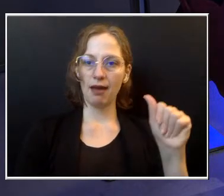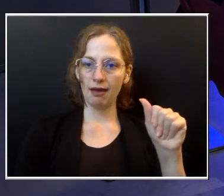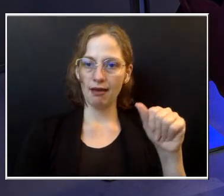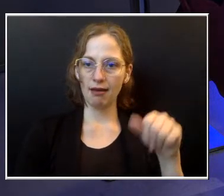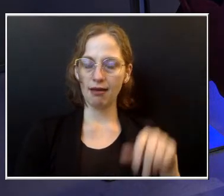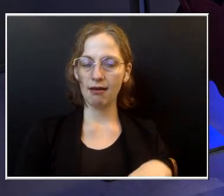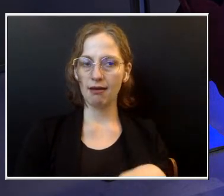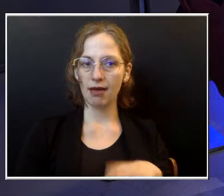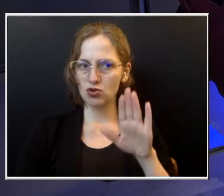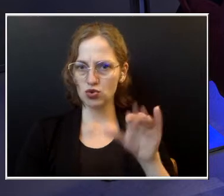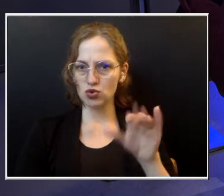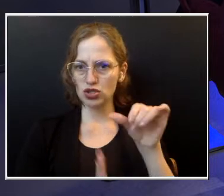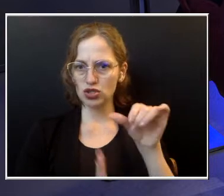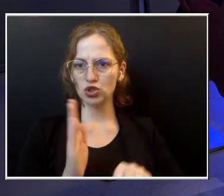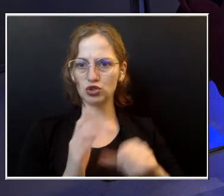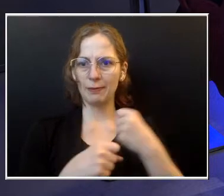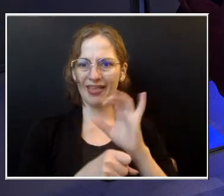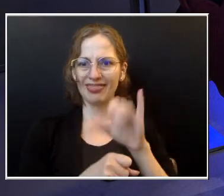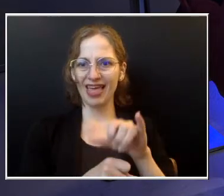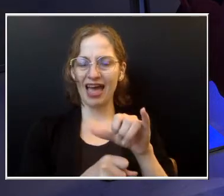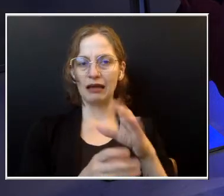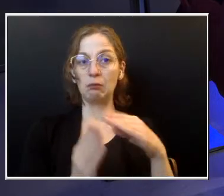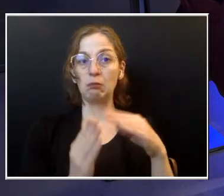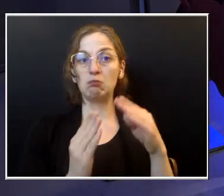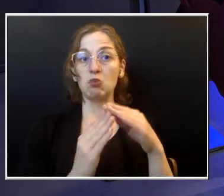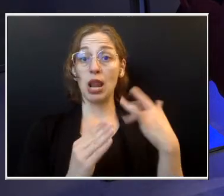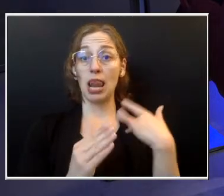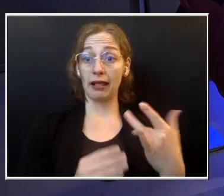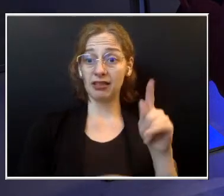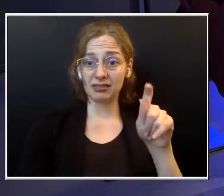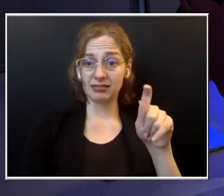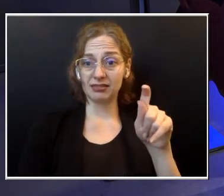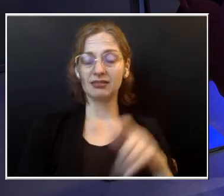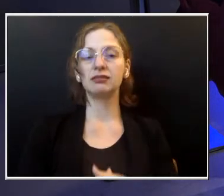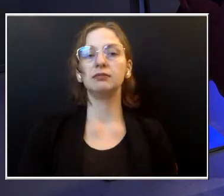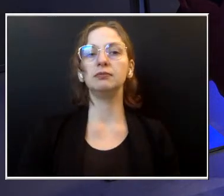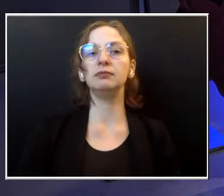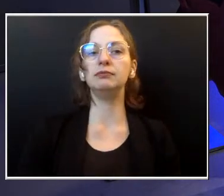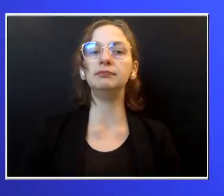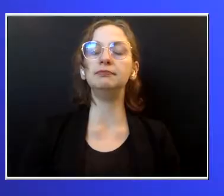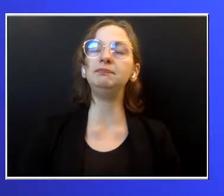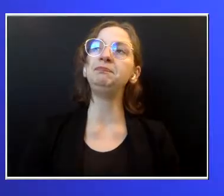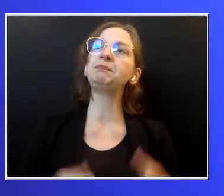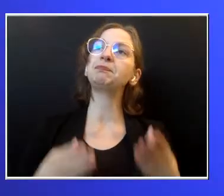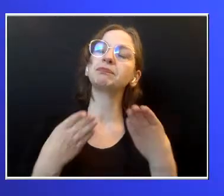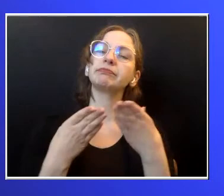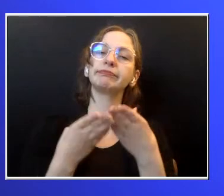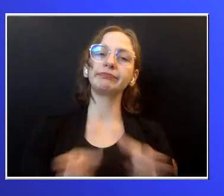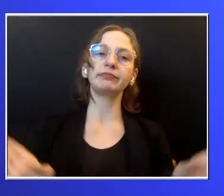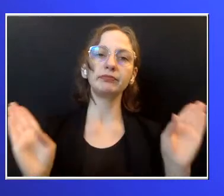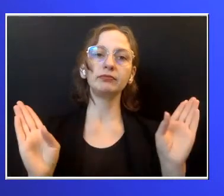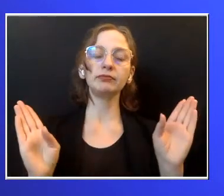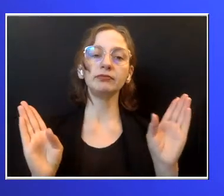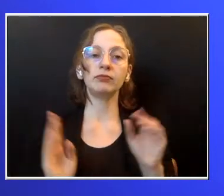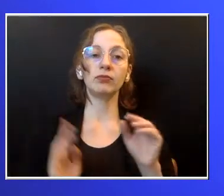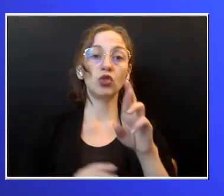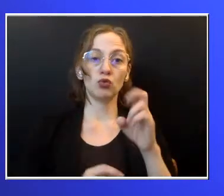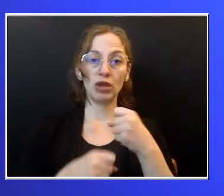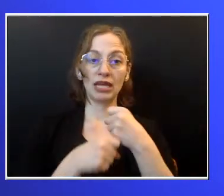Dr. Korntager. Does that happen? Actually, generally, the reconstruction can help